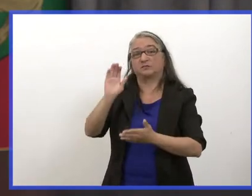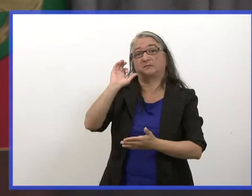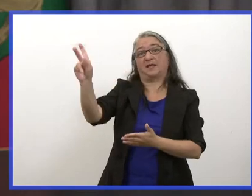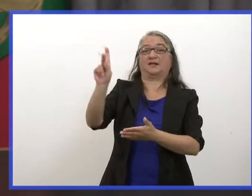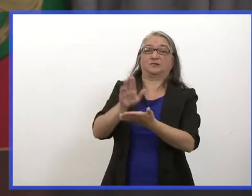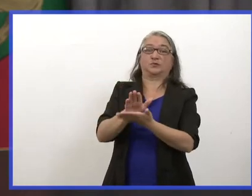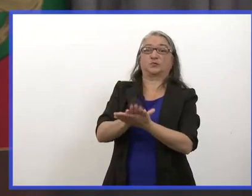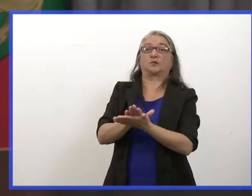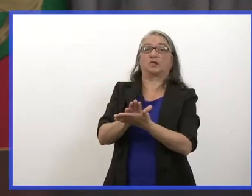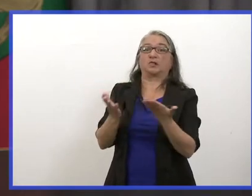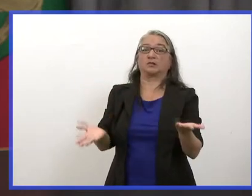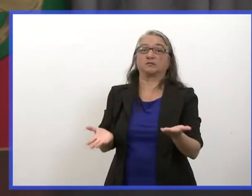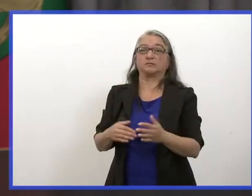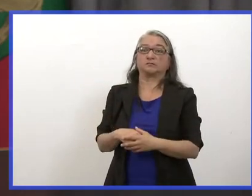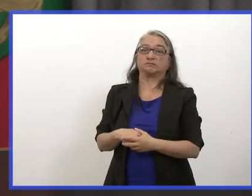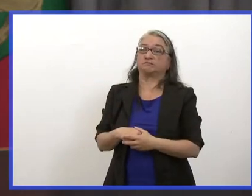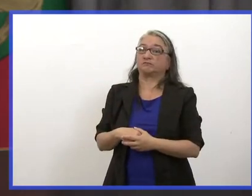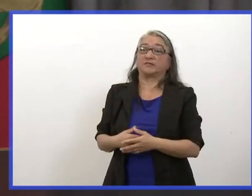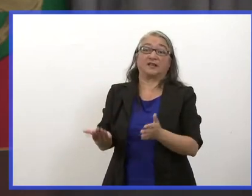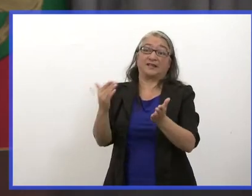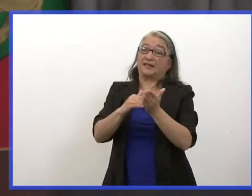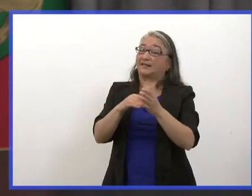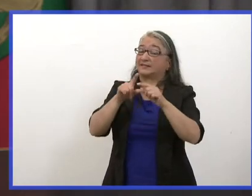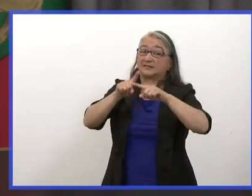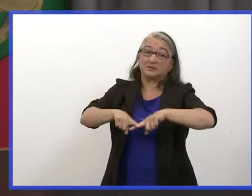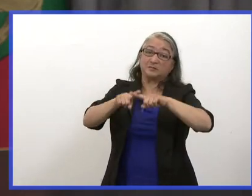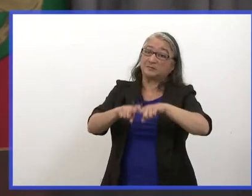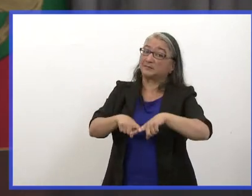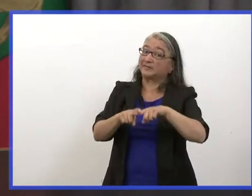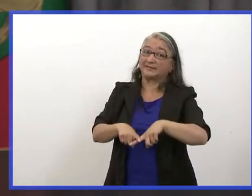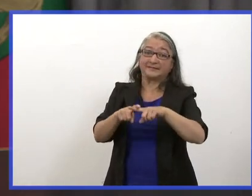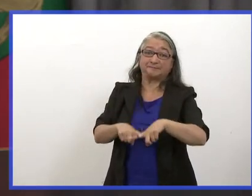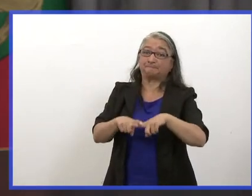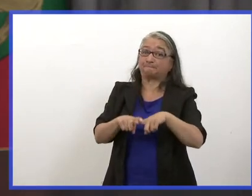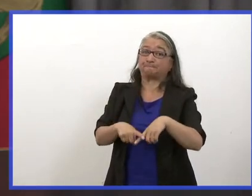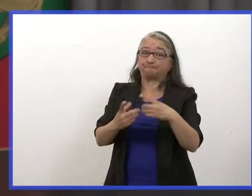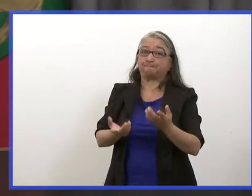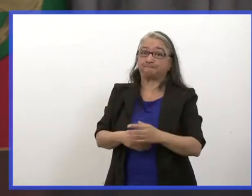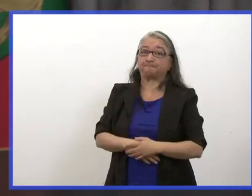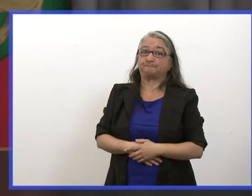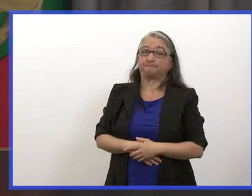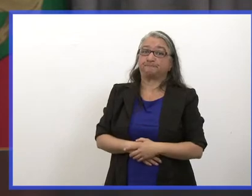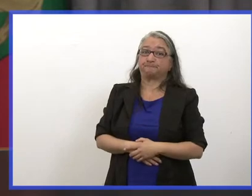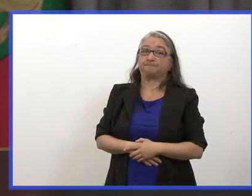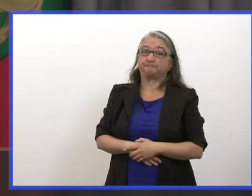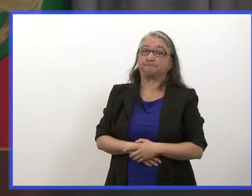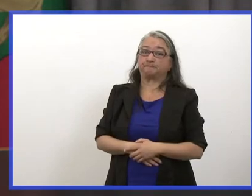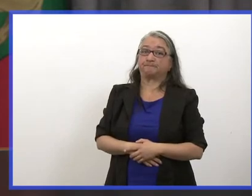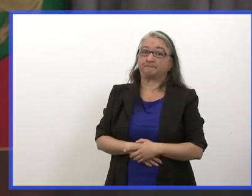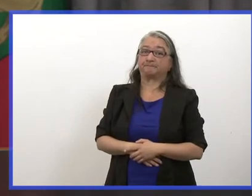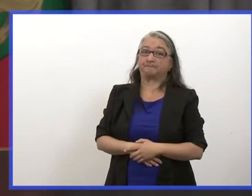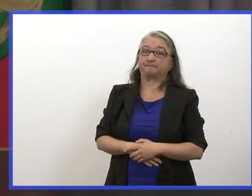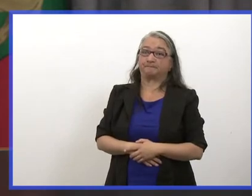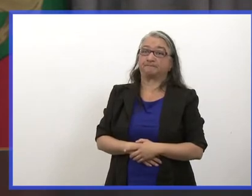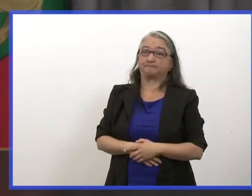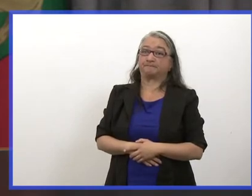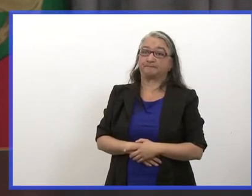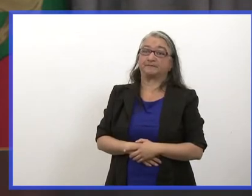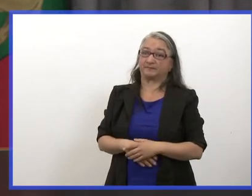of course, it's going to depend on a number of things, but we're still looking to do